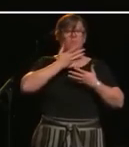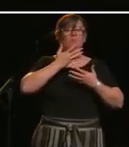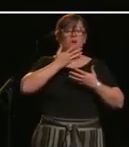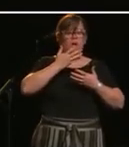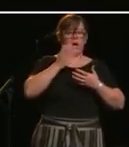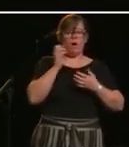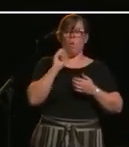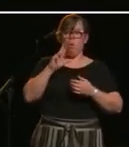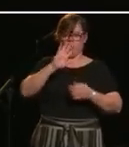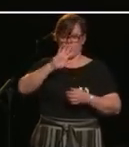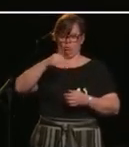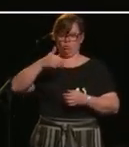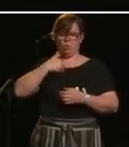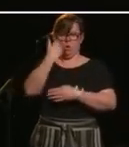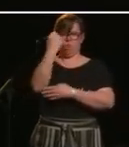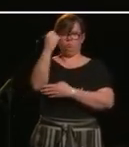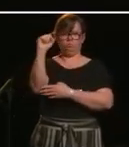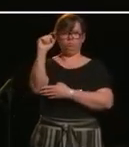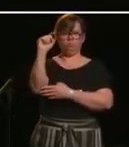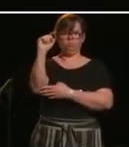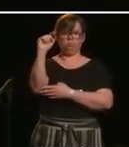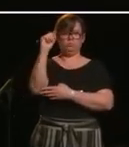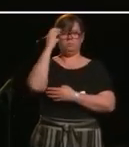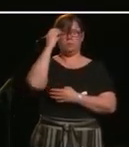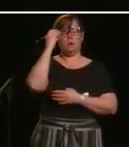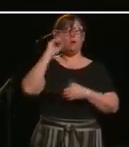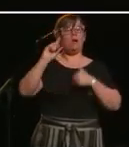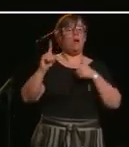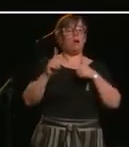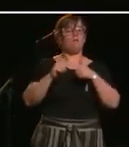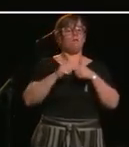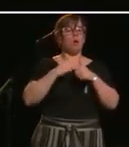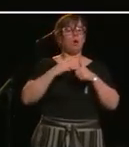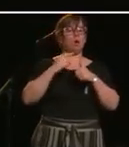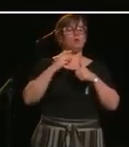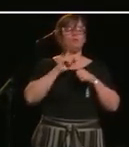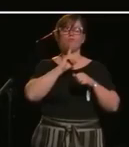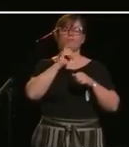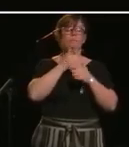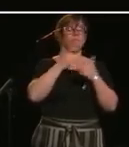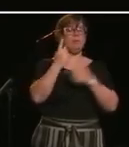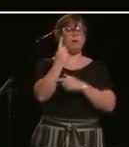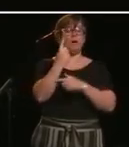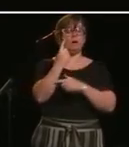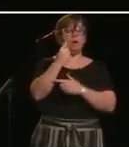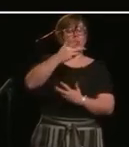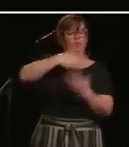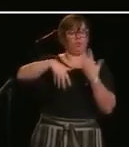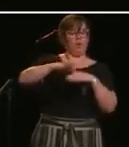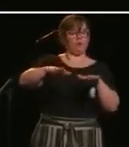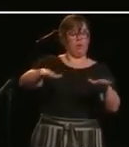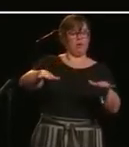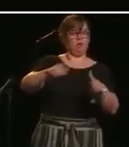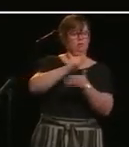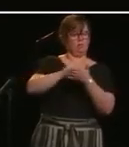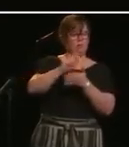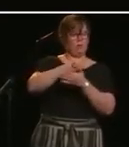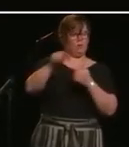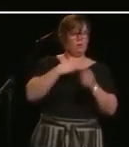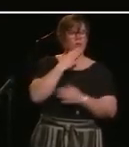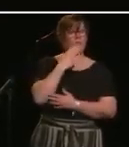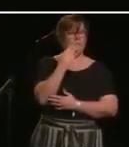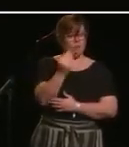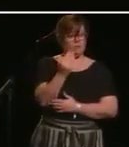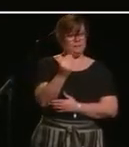and social protest. Her first hit, Society's Child, written when she was just